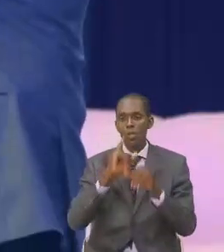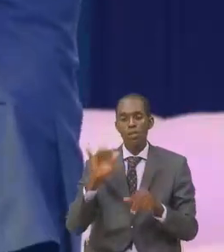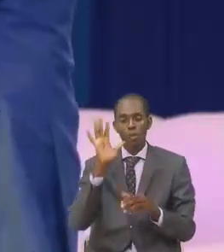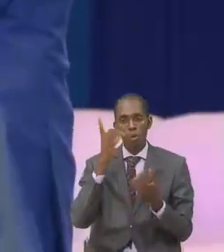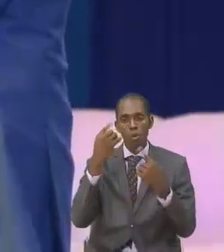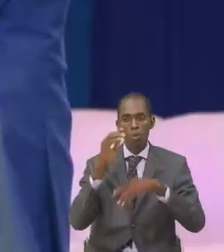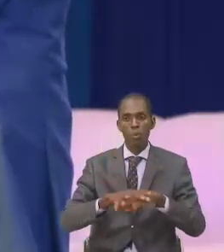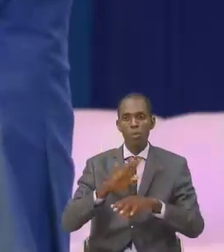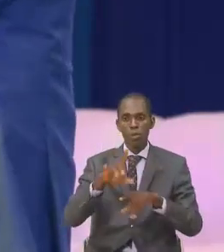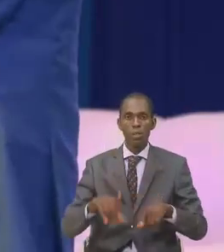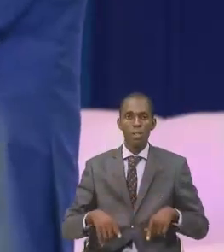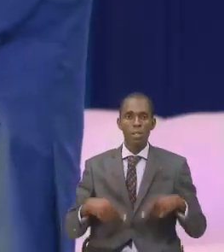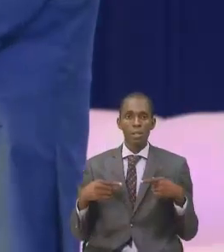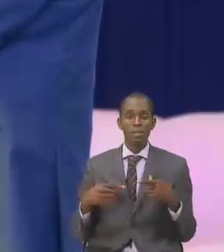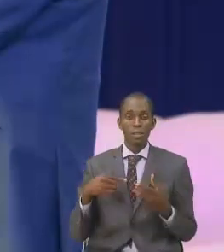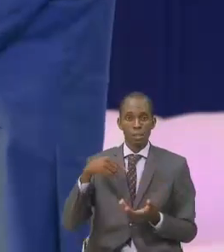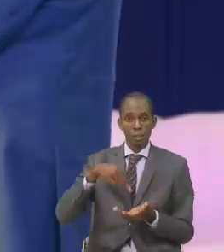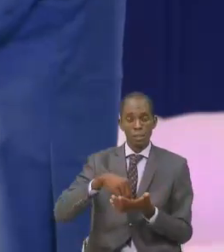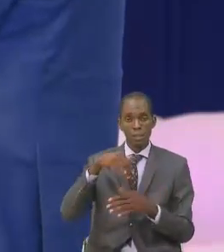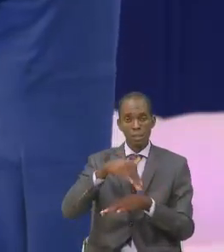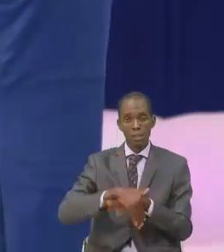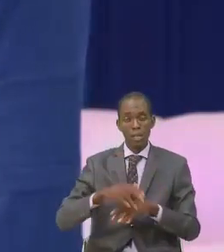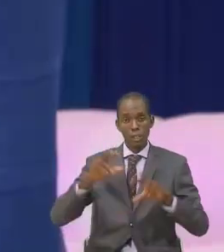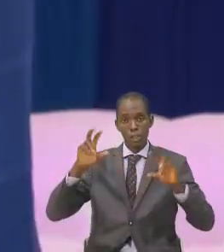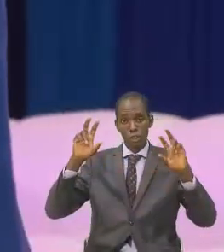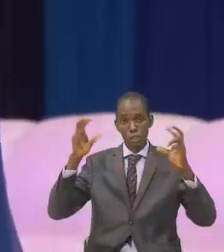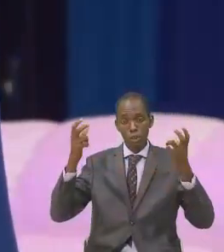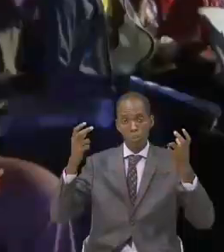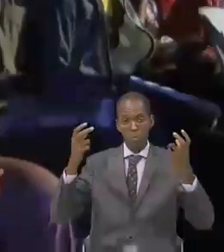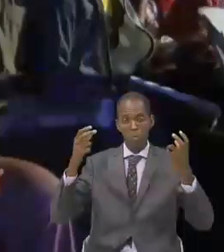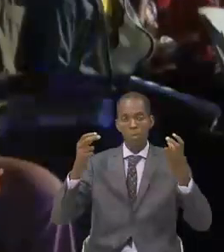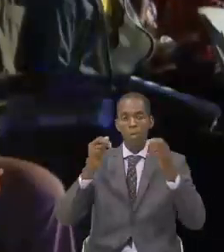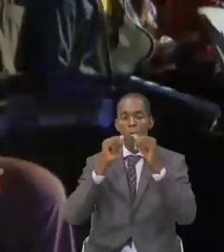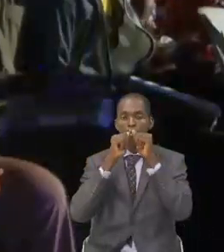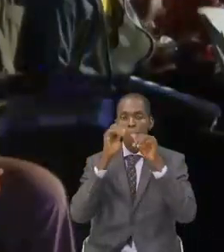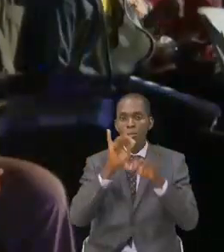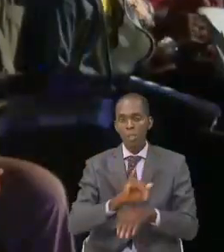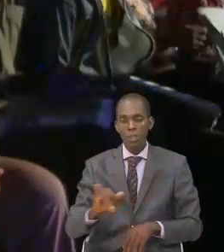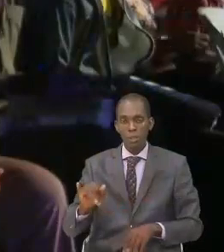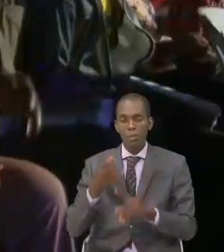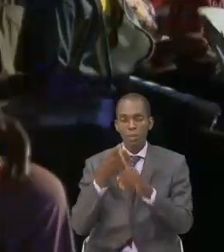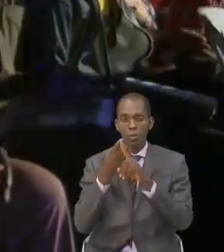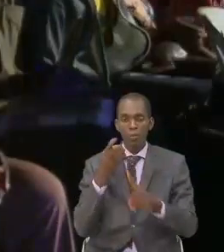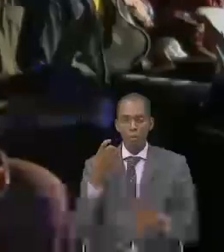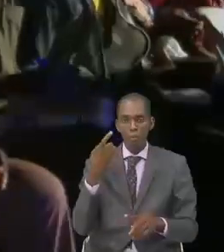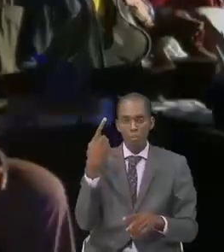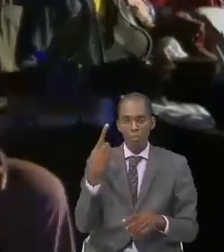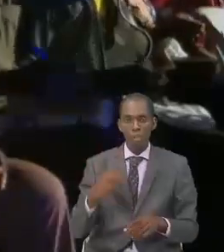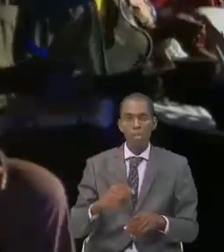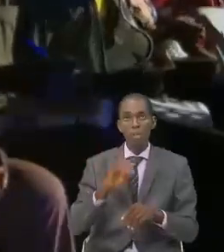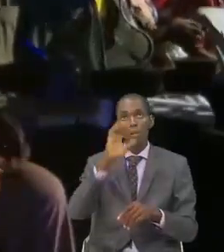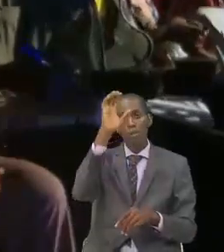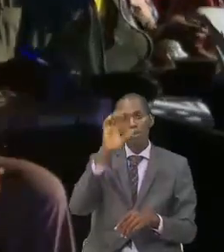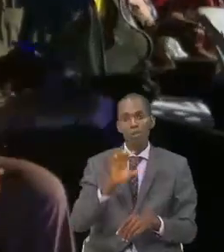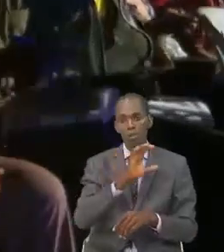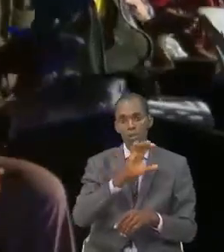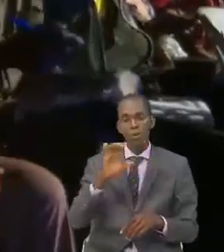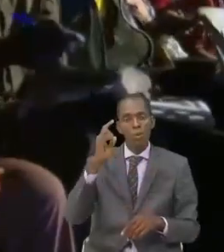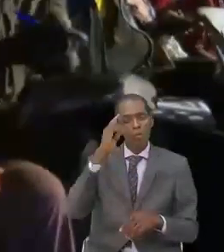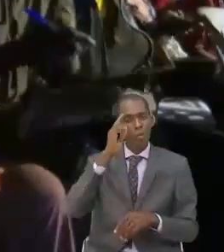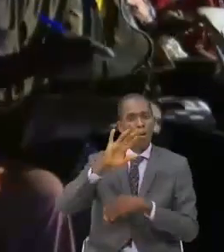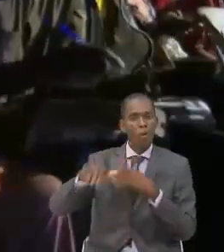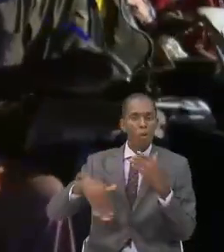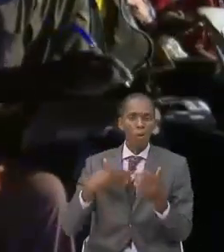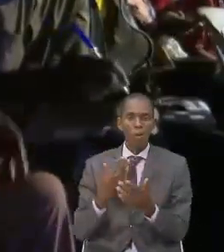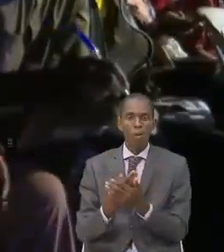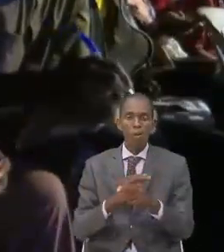tonight connected, the blessing will come upon your life. Tonight I'm talking to you on the blessings from